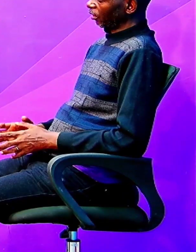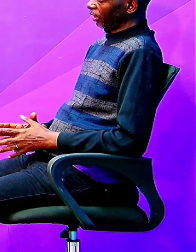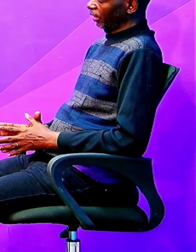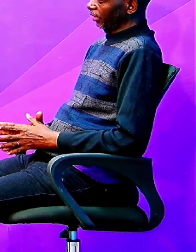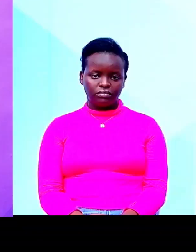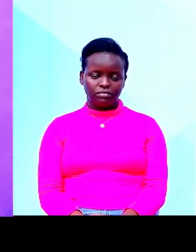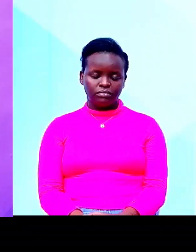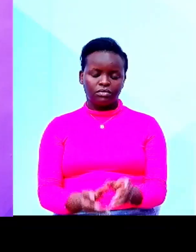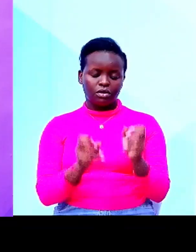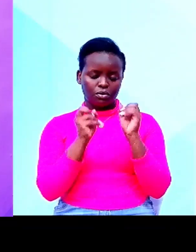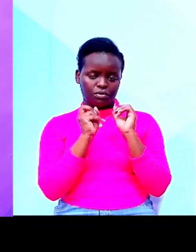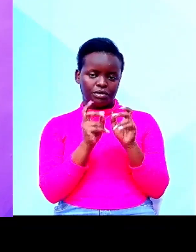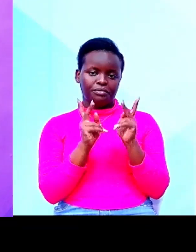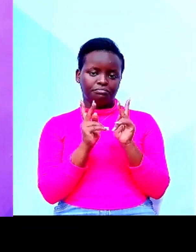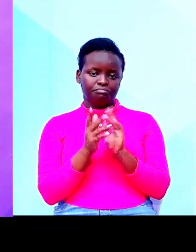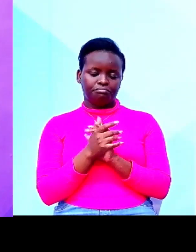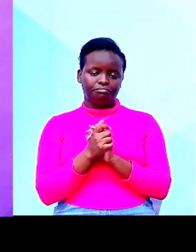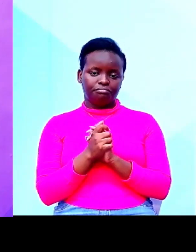Okay.